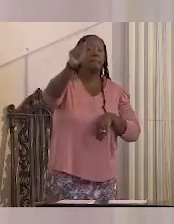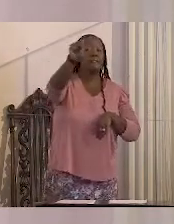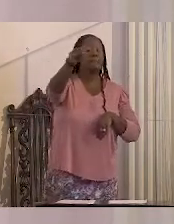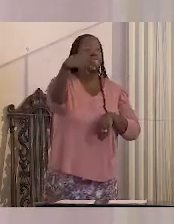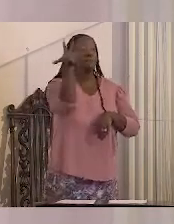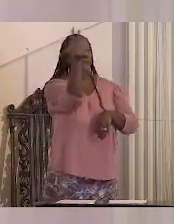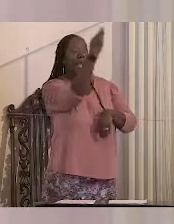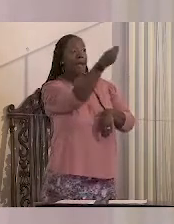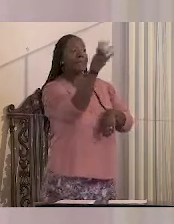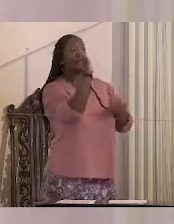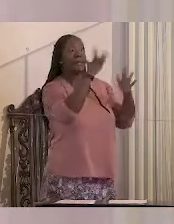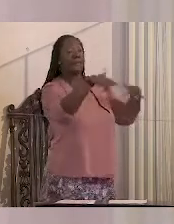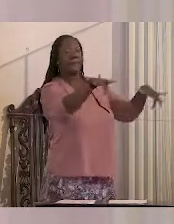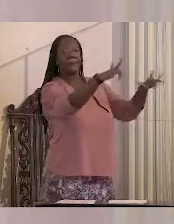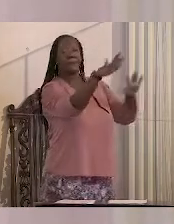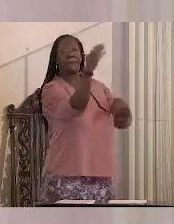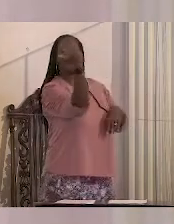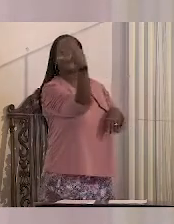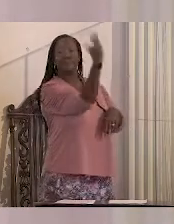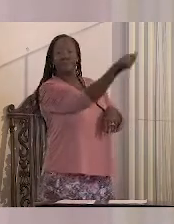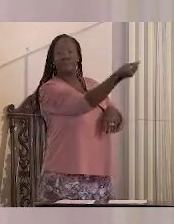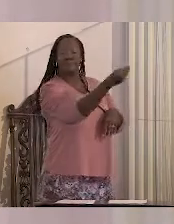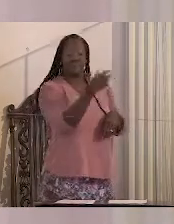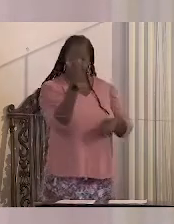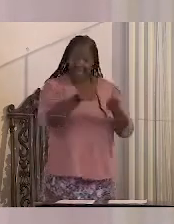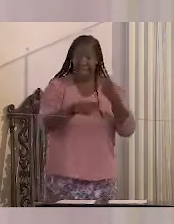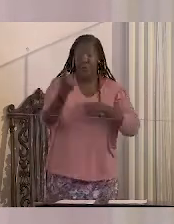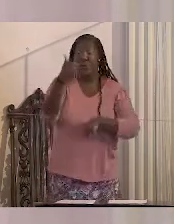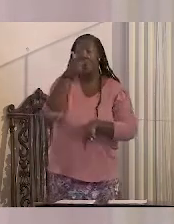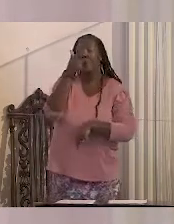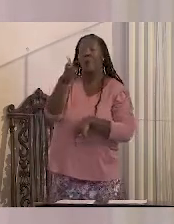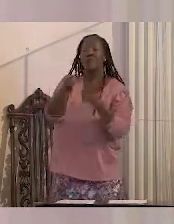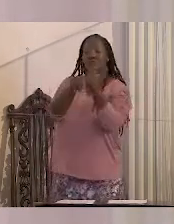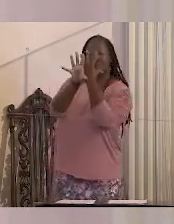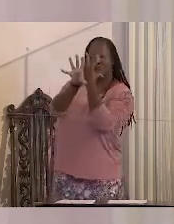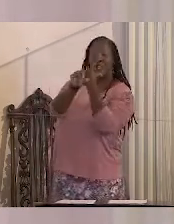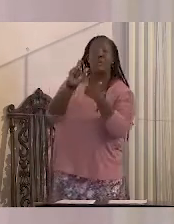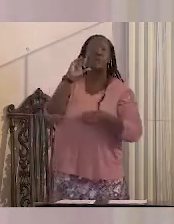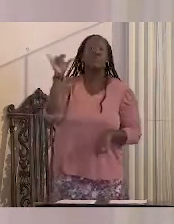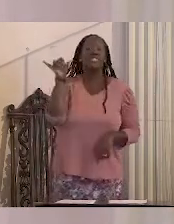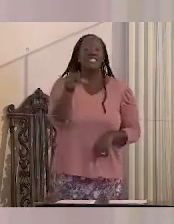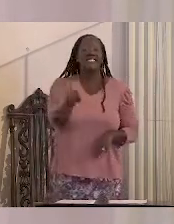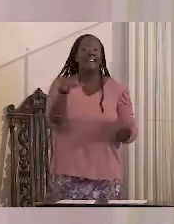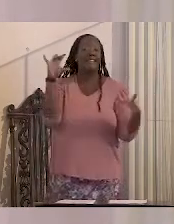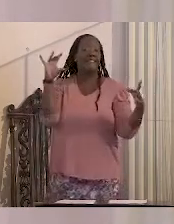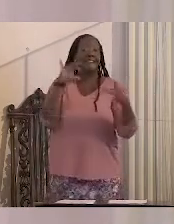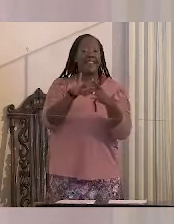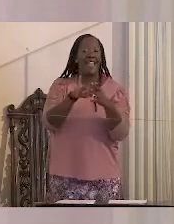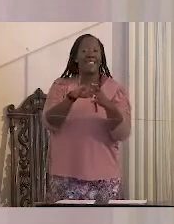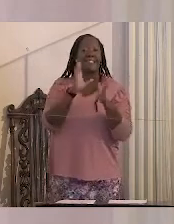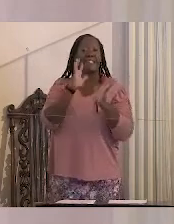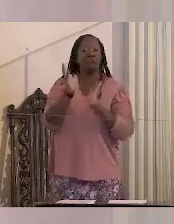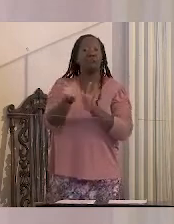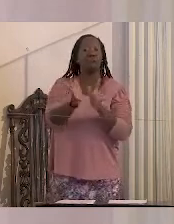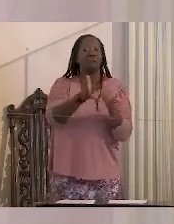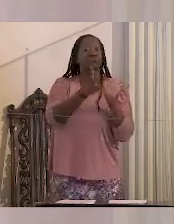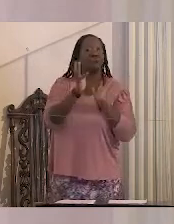terrace. And everyone joining us on Zoom can simply stay online for fellowship.